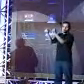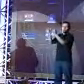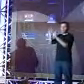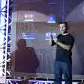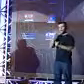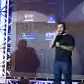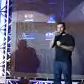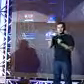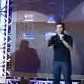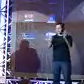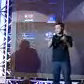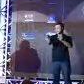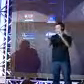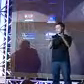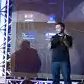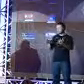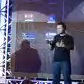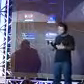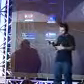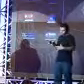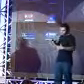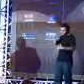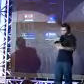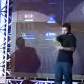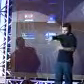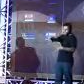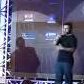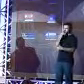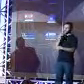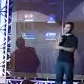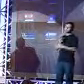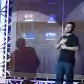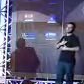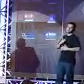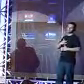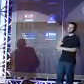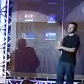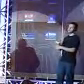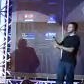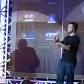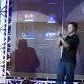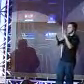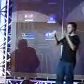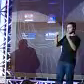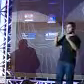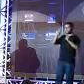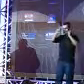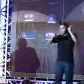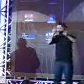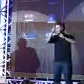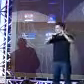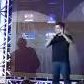news, exposure to sport, film, and enjoyment,